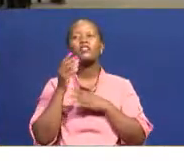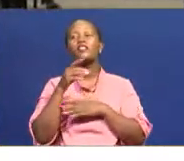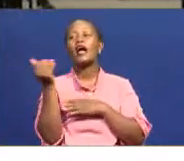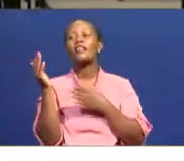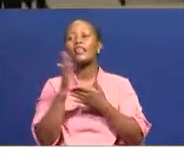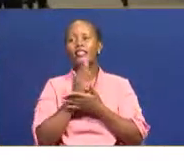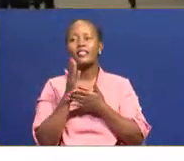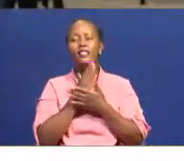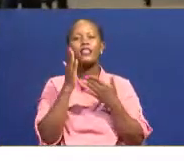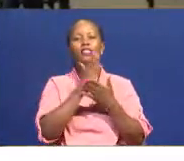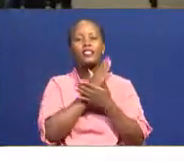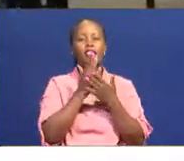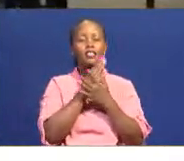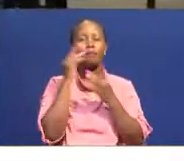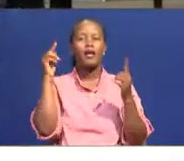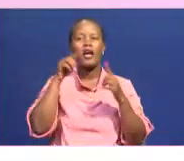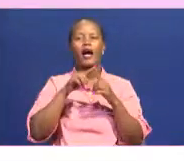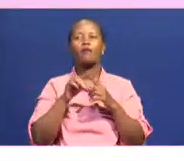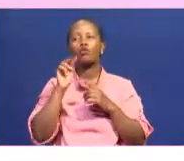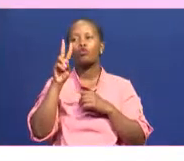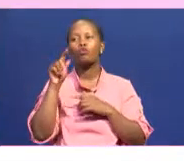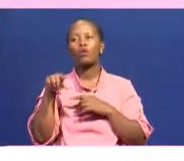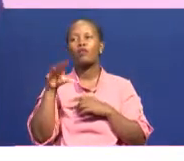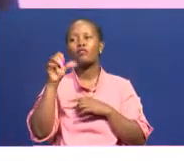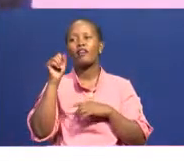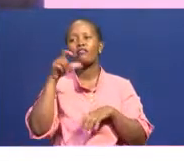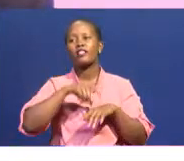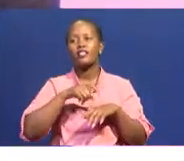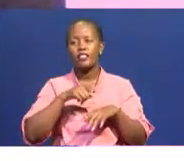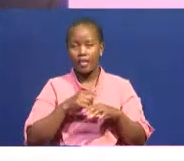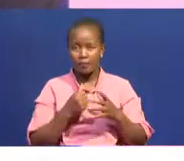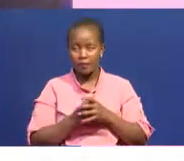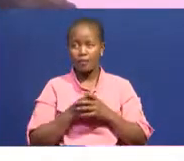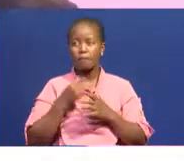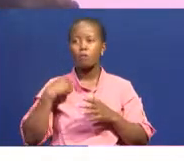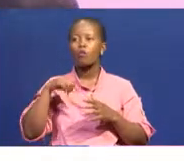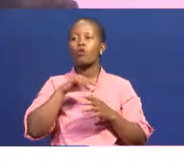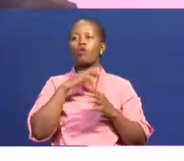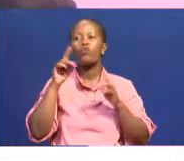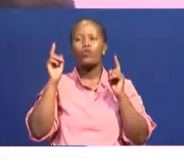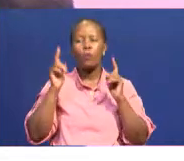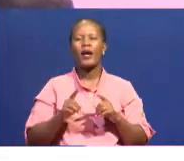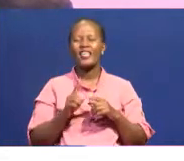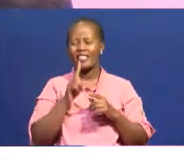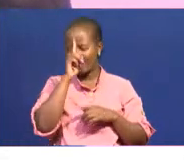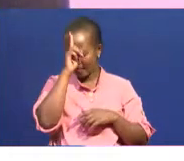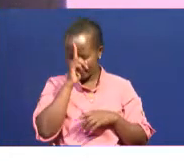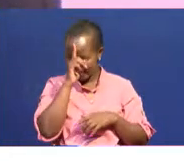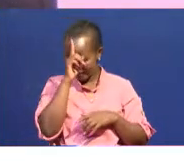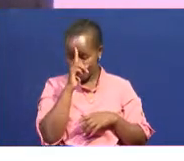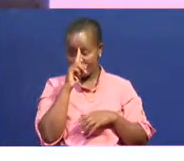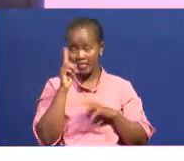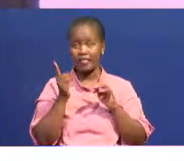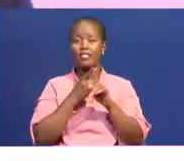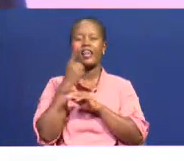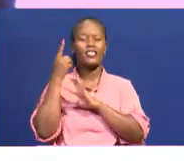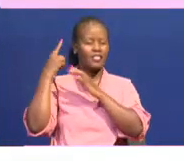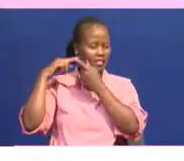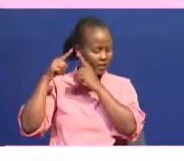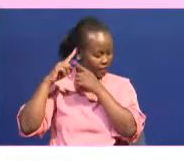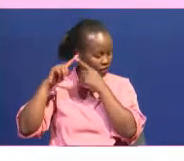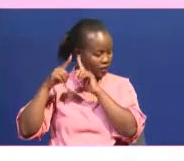by up to 2.5 times. We now need to start seriously thinking about